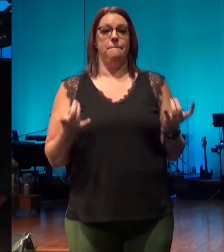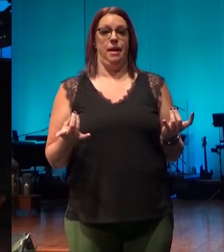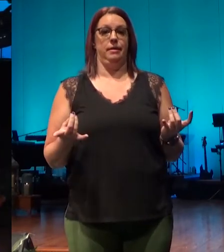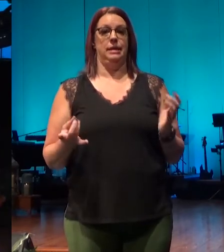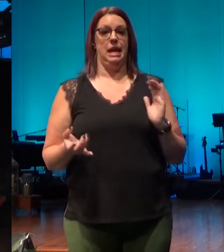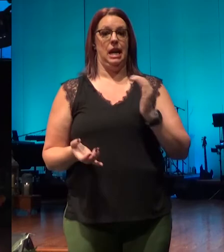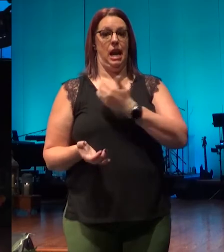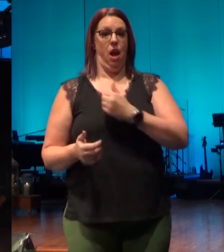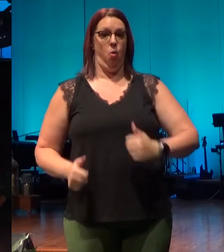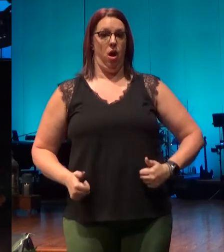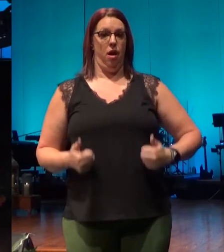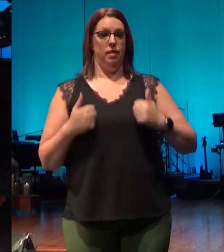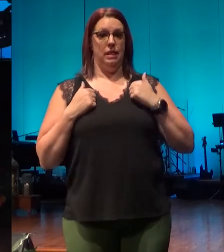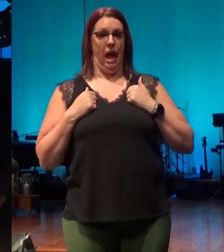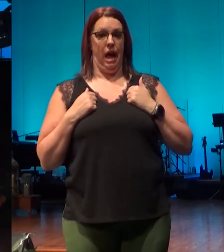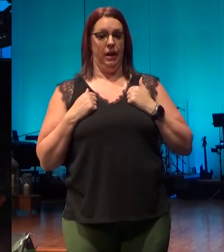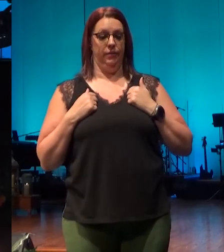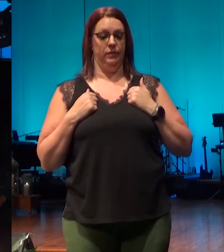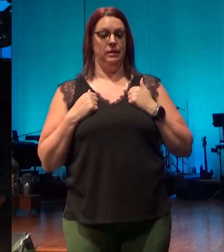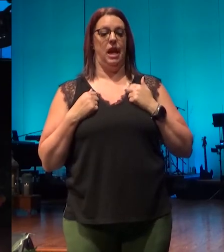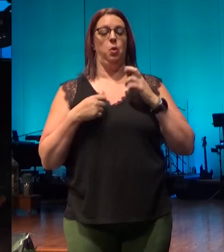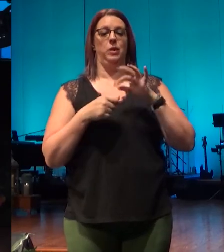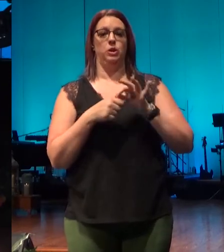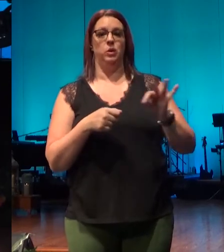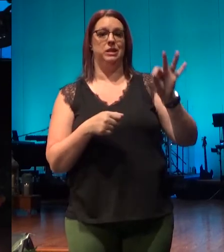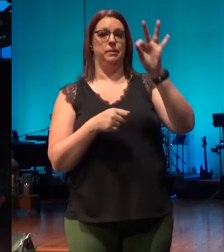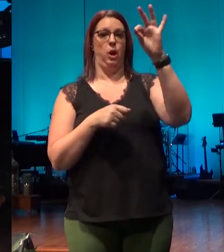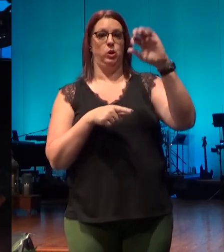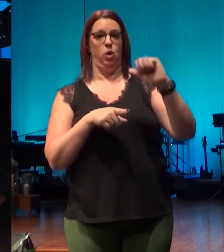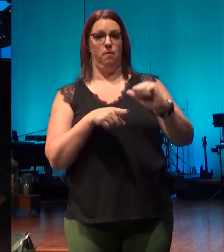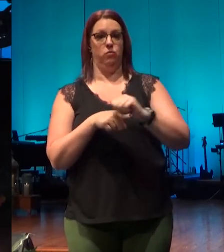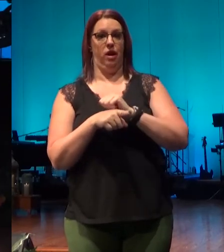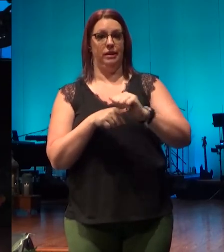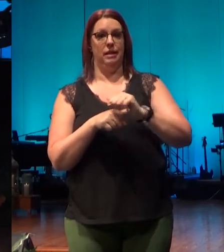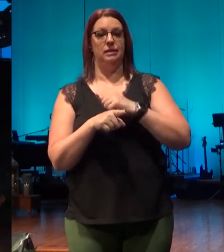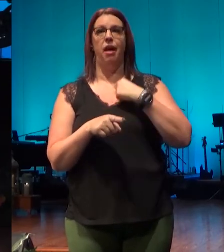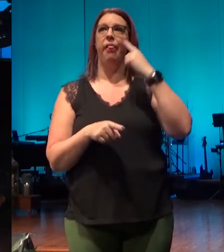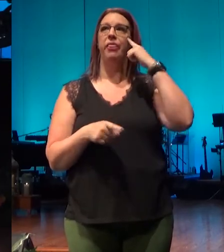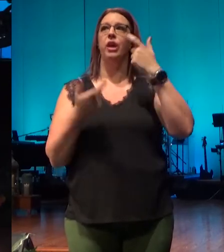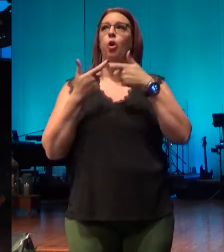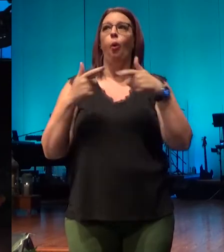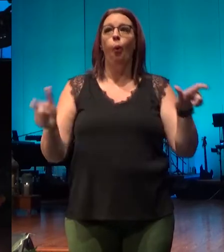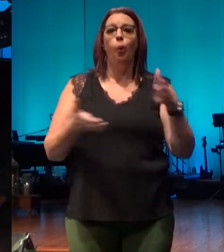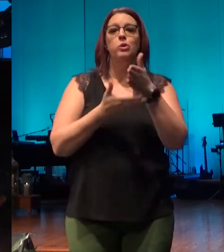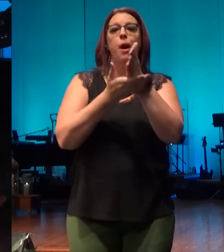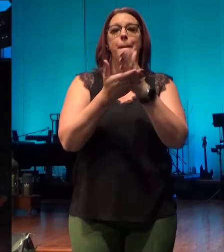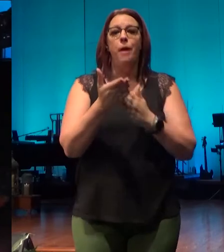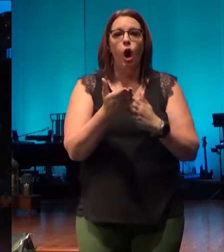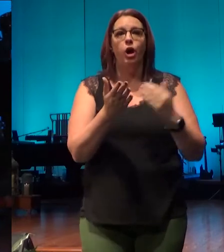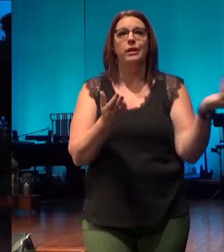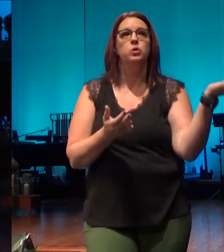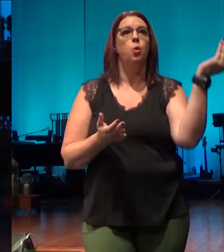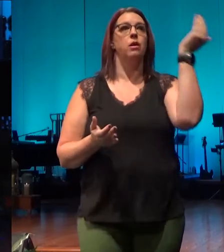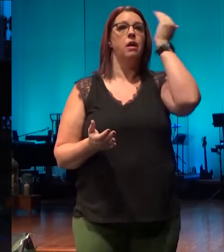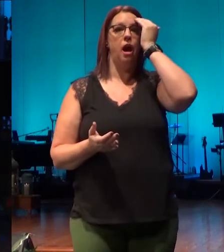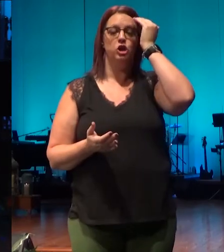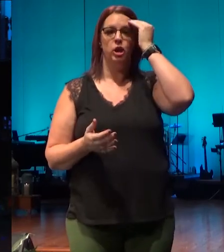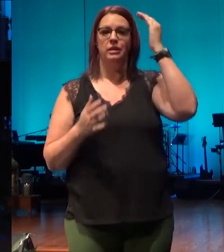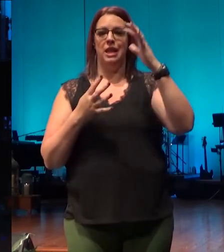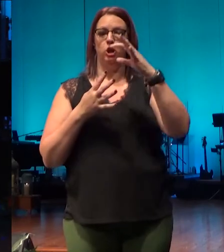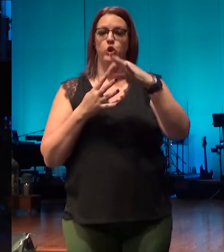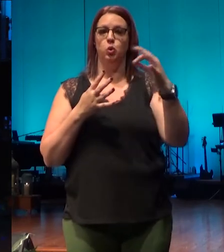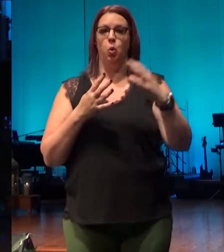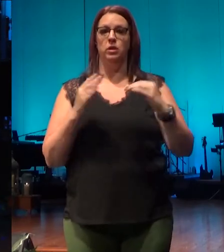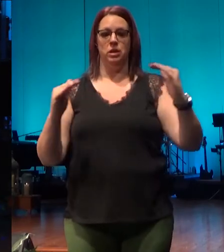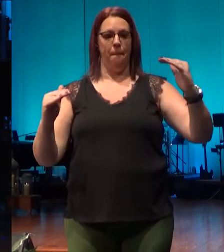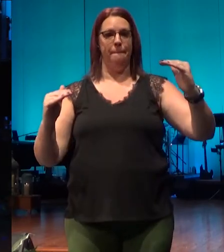actively enter into spiritual practice, I think a huge part of listening is to consciously choose to balance the